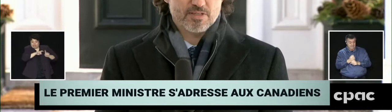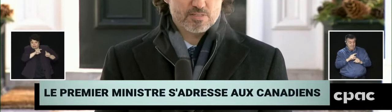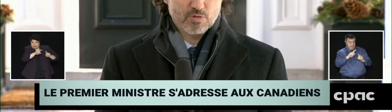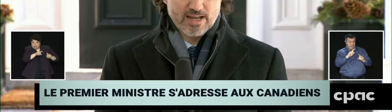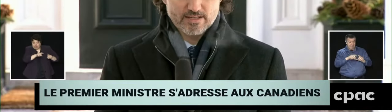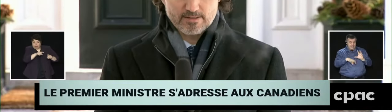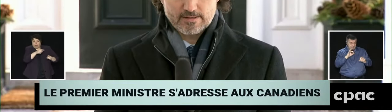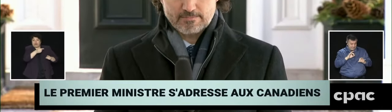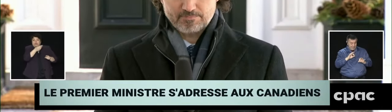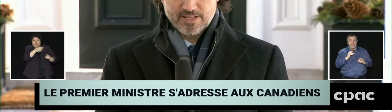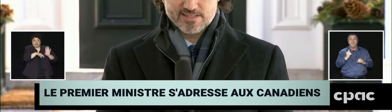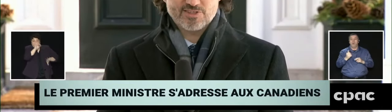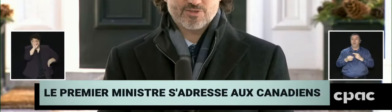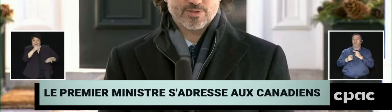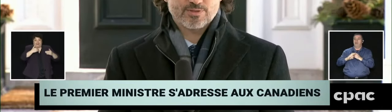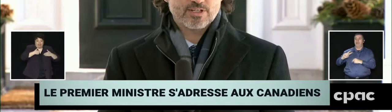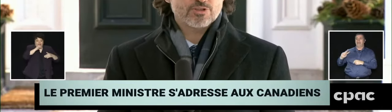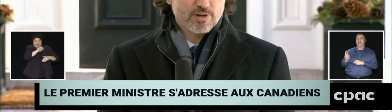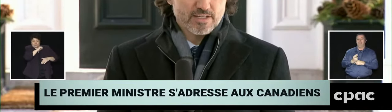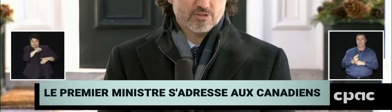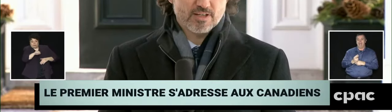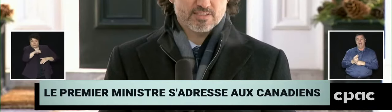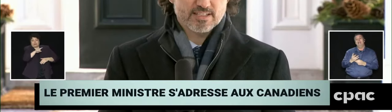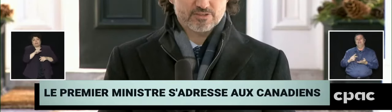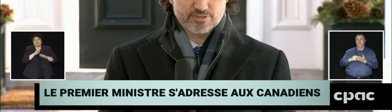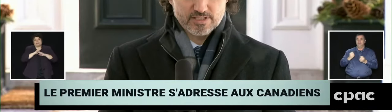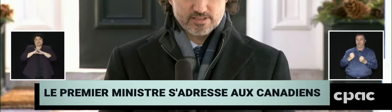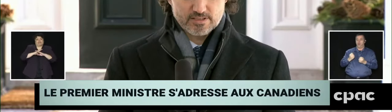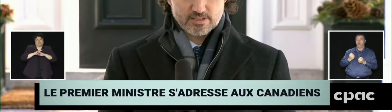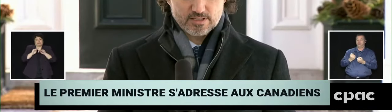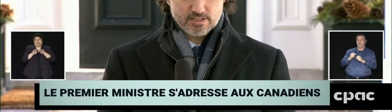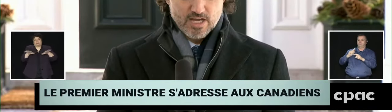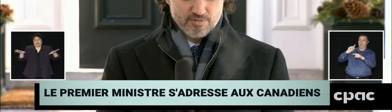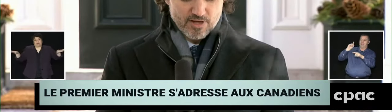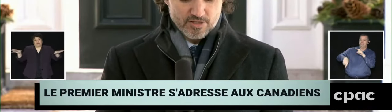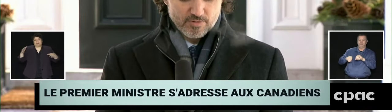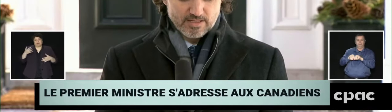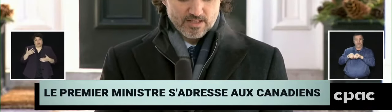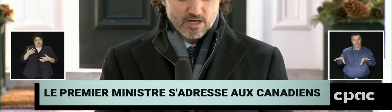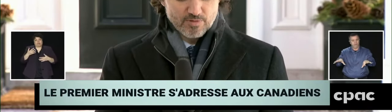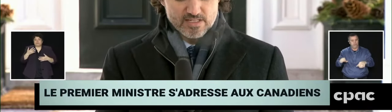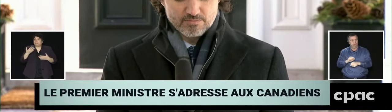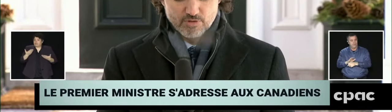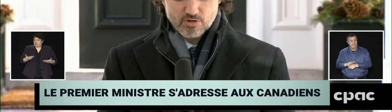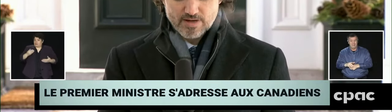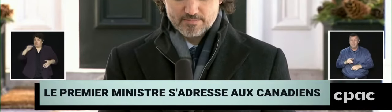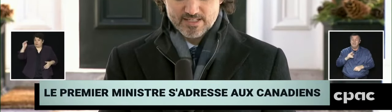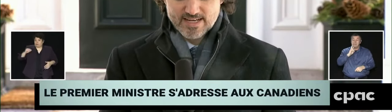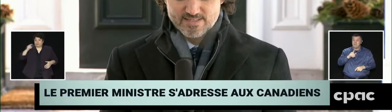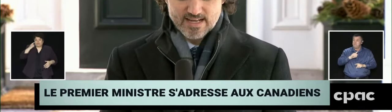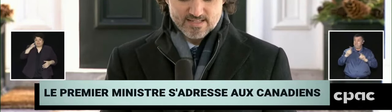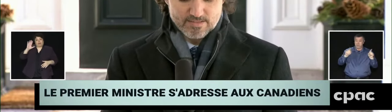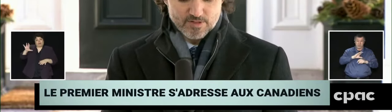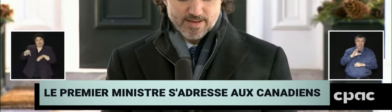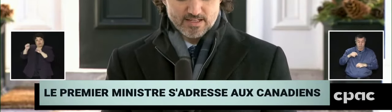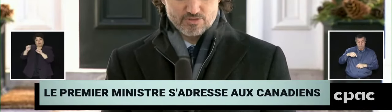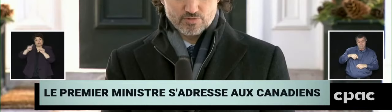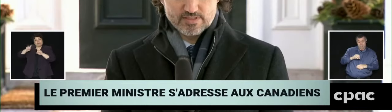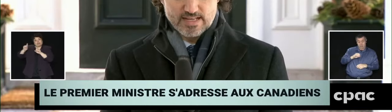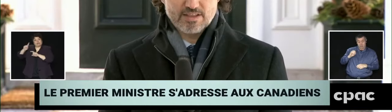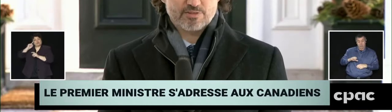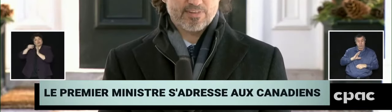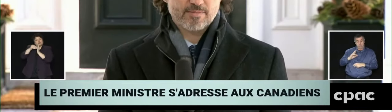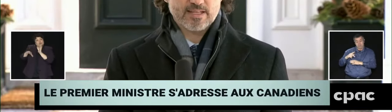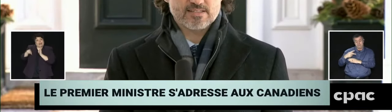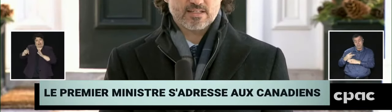stop the spread. And this is true right across the country. Here in Ottawa, a recent program to test asymptomatic